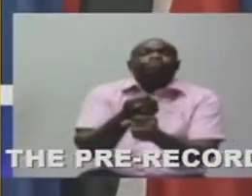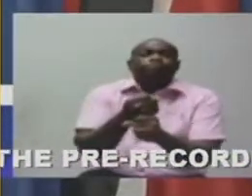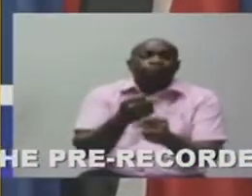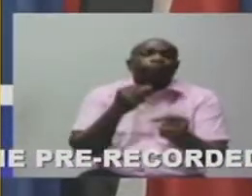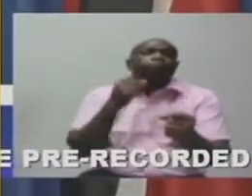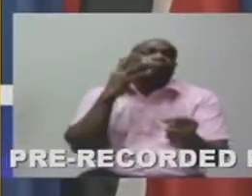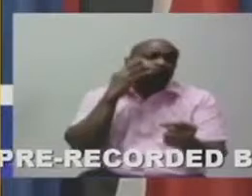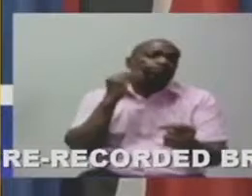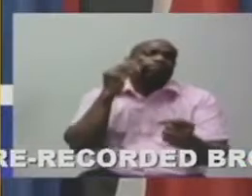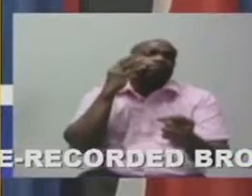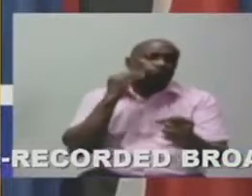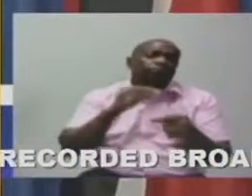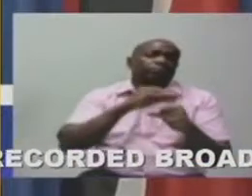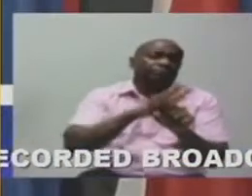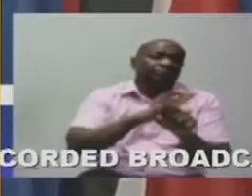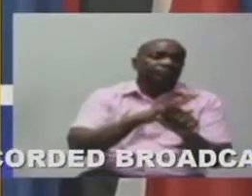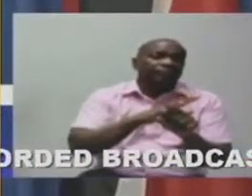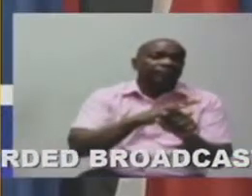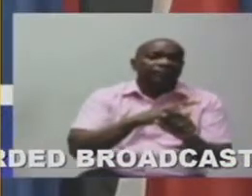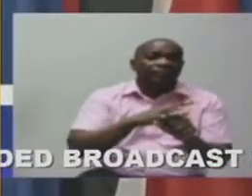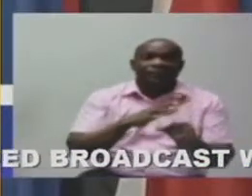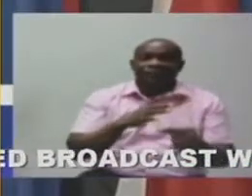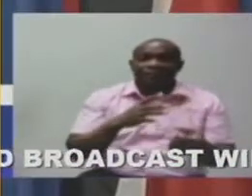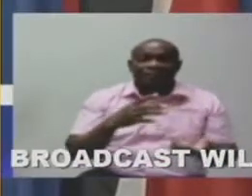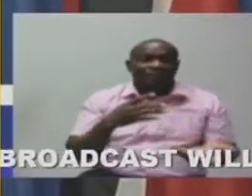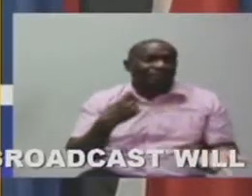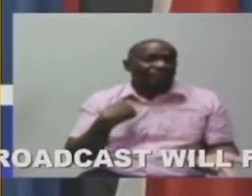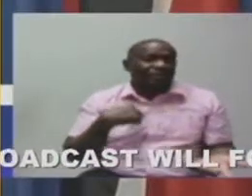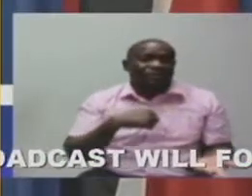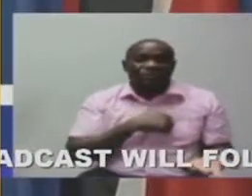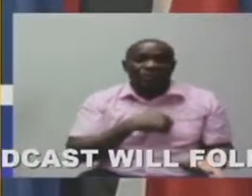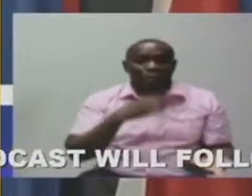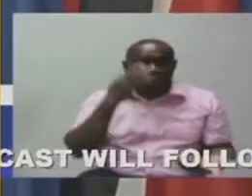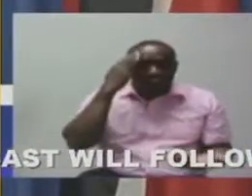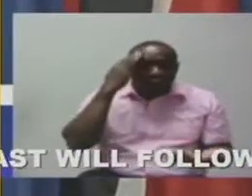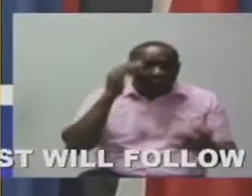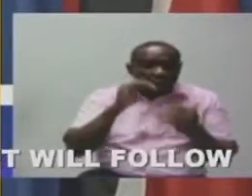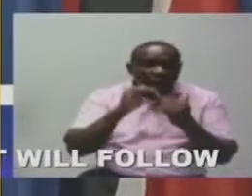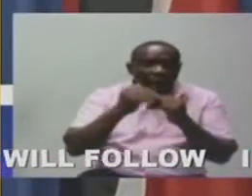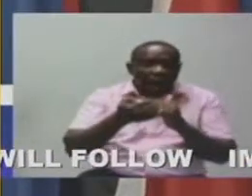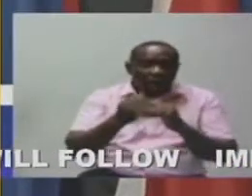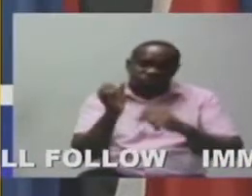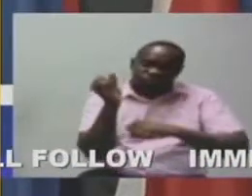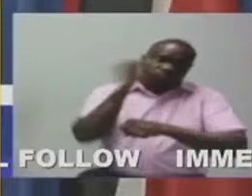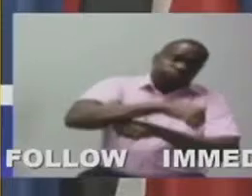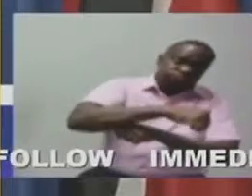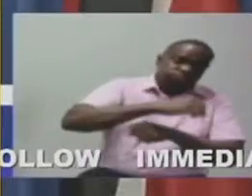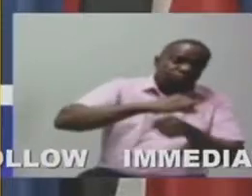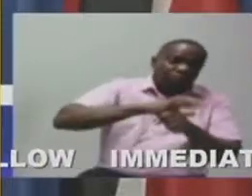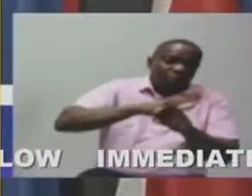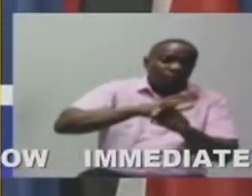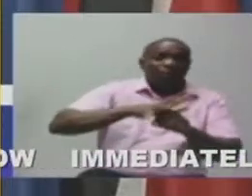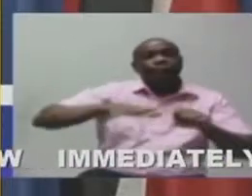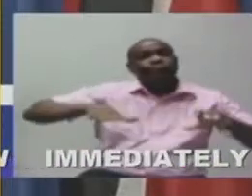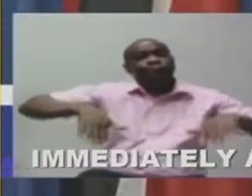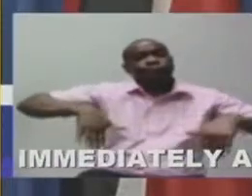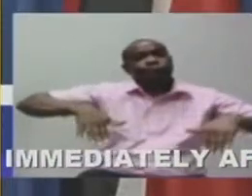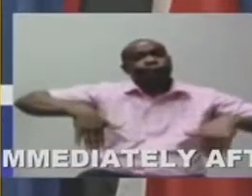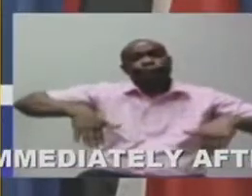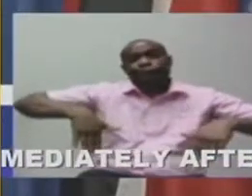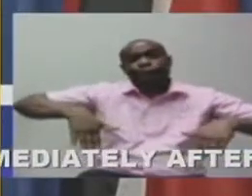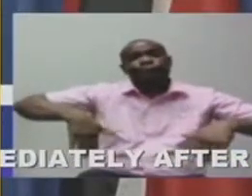will end the onslaught of the virus. What we do know